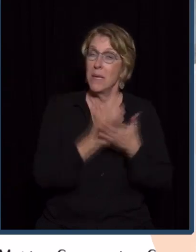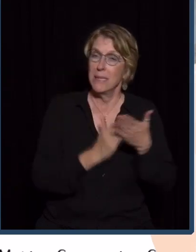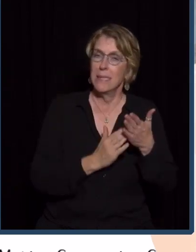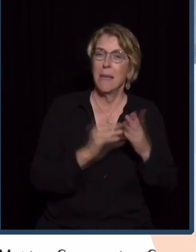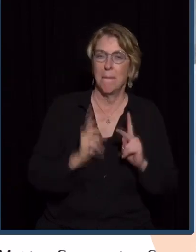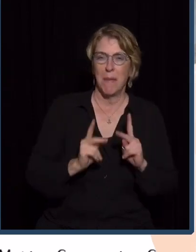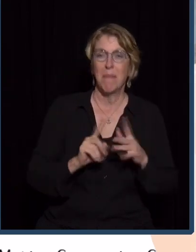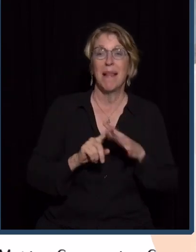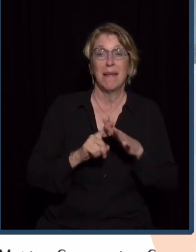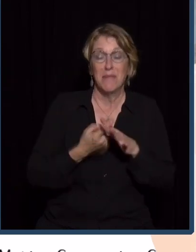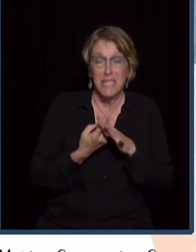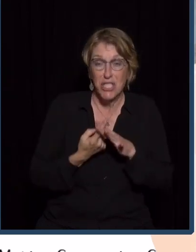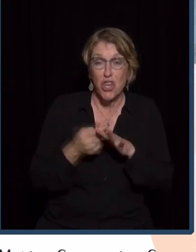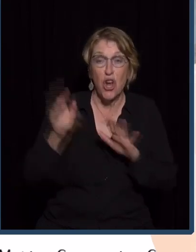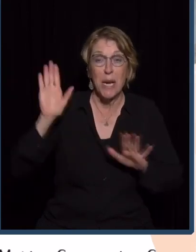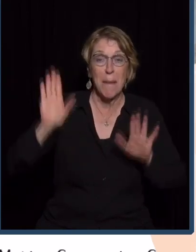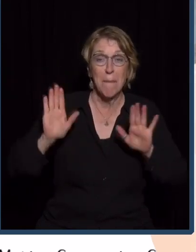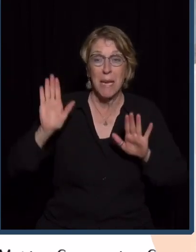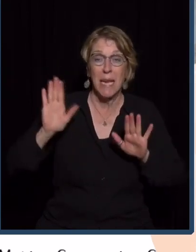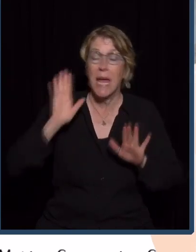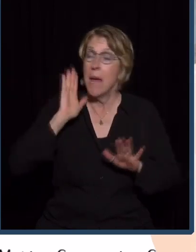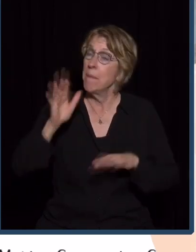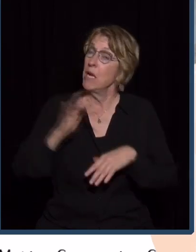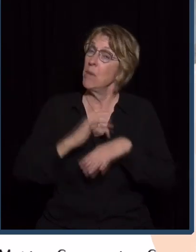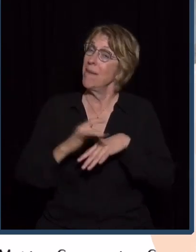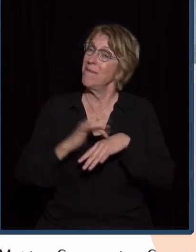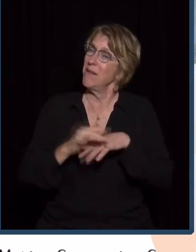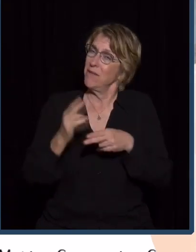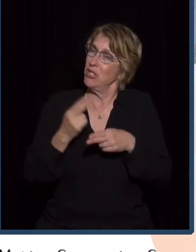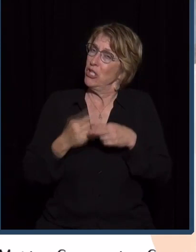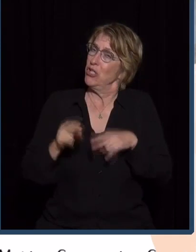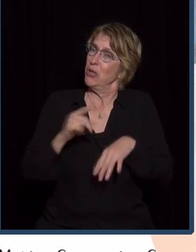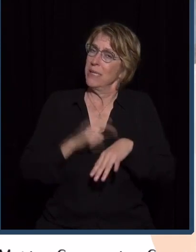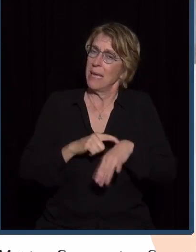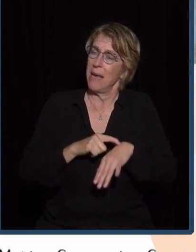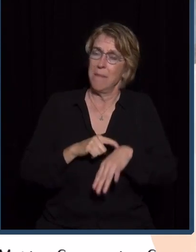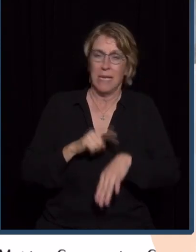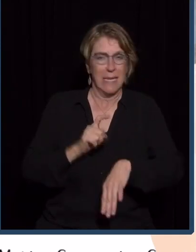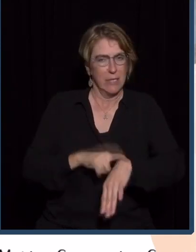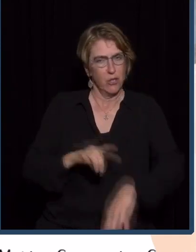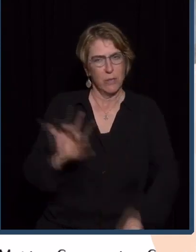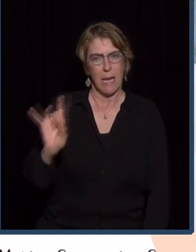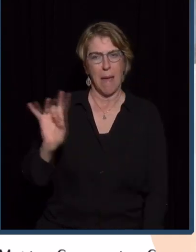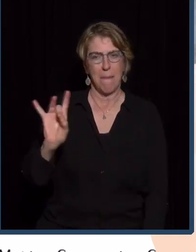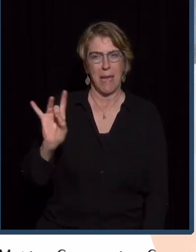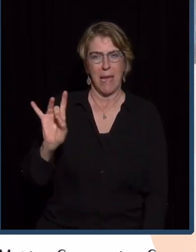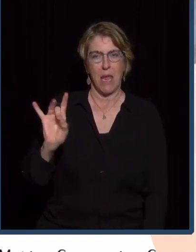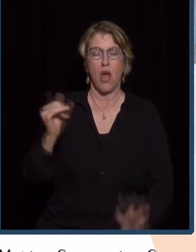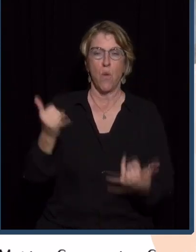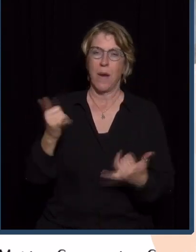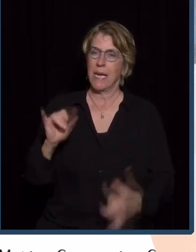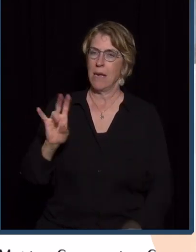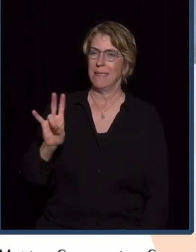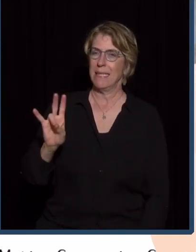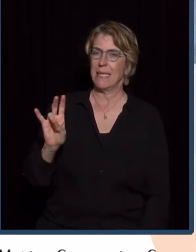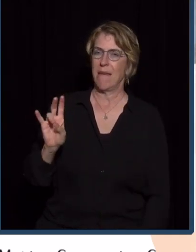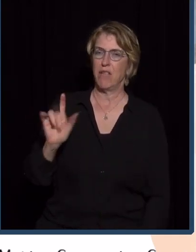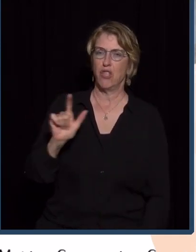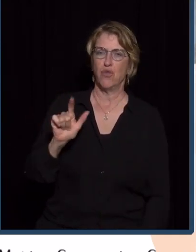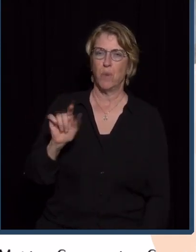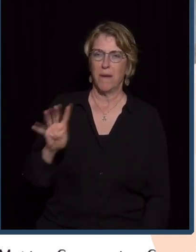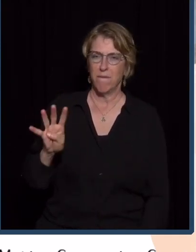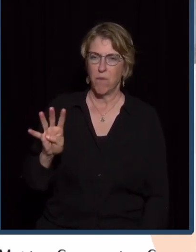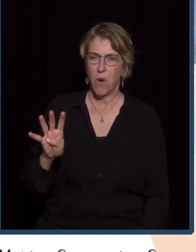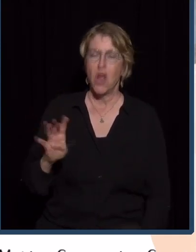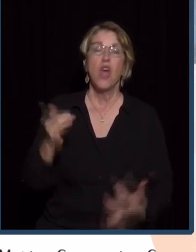on these, but they will only be open for a little bit longer. Let's see, until 8 o'clock. We are at 7:24 here. So let's get those